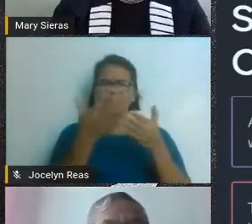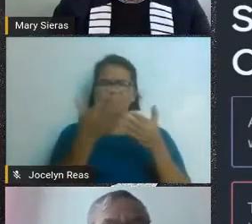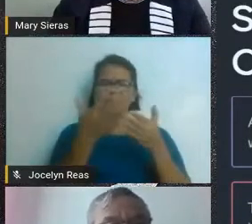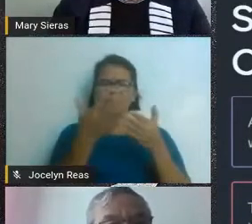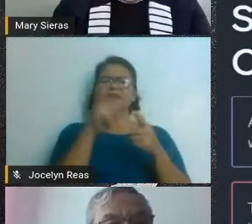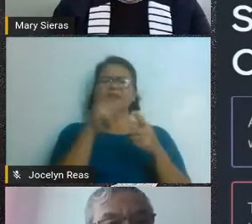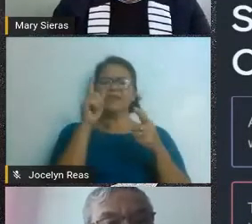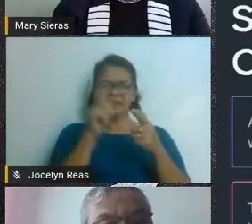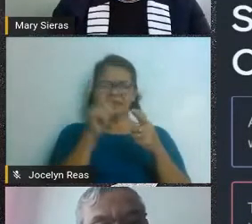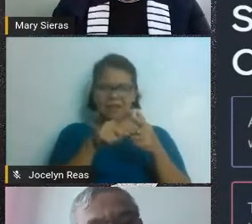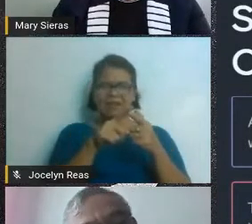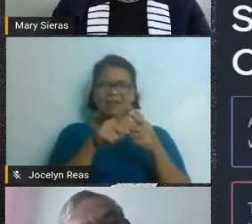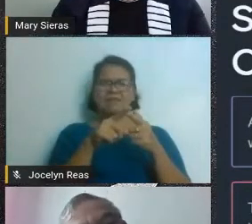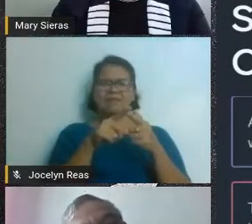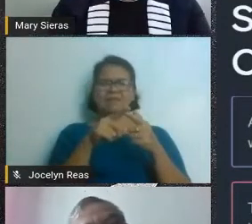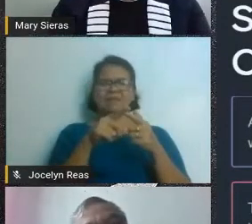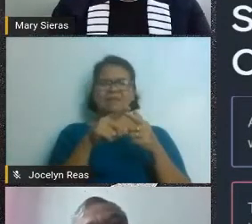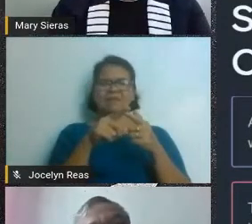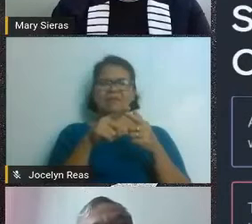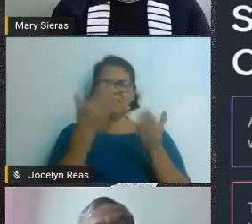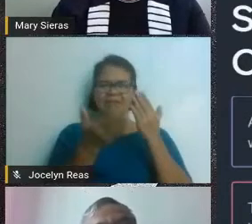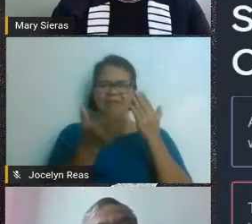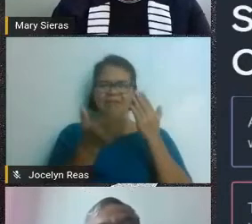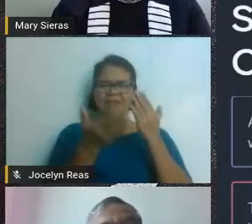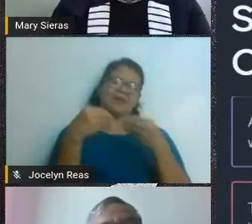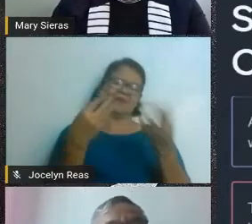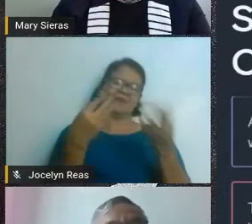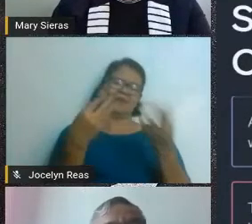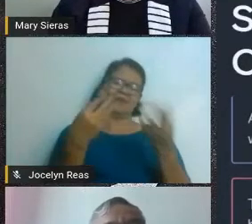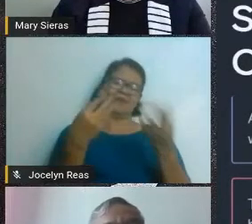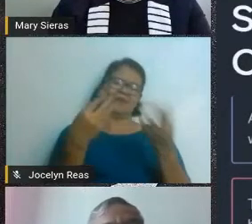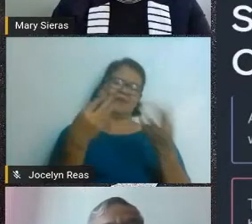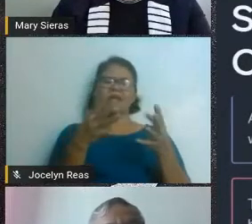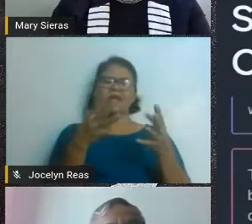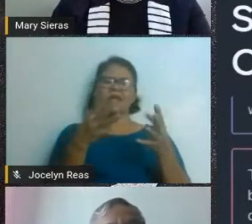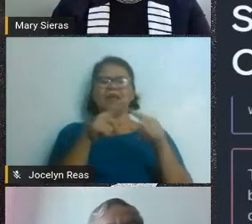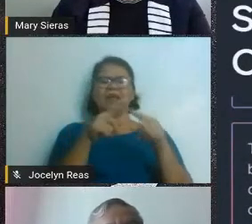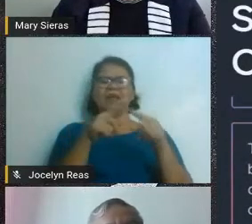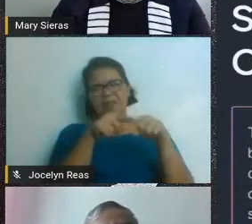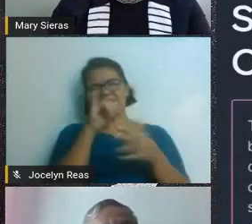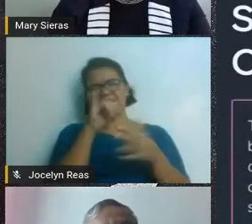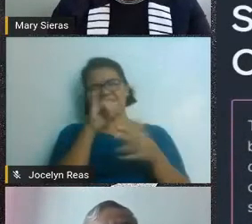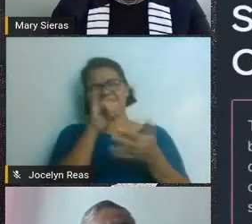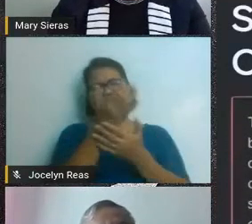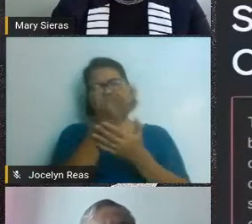I'm not very sure in your own area. Pero mukhang ano naman kayo, will resource naman ang CDO.